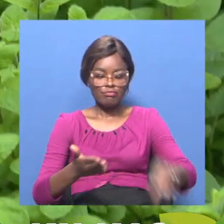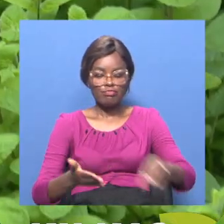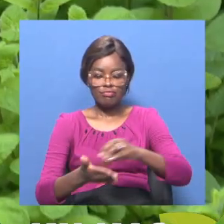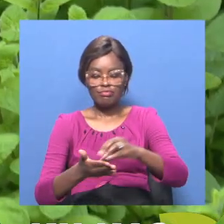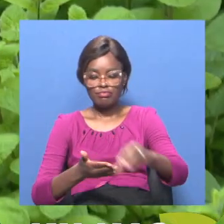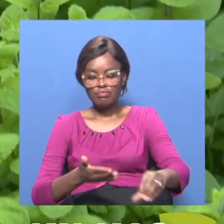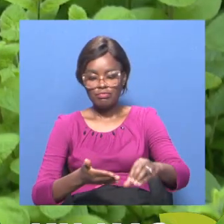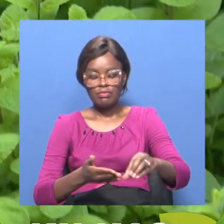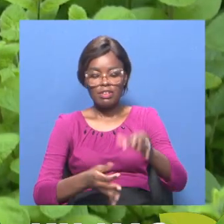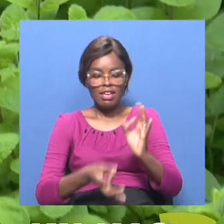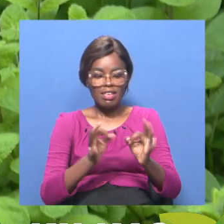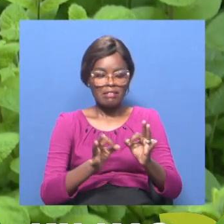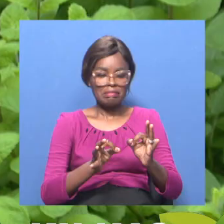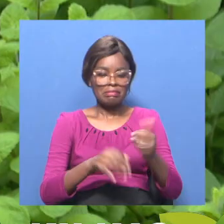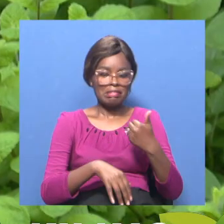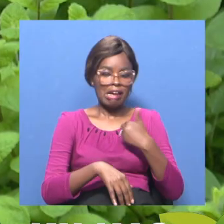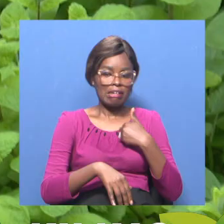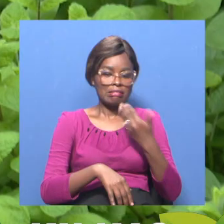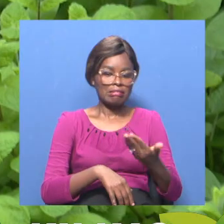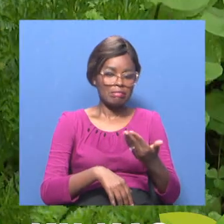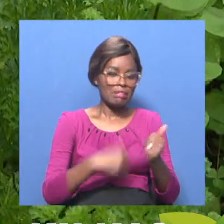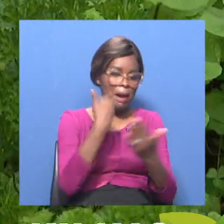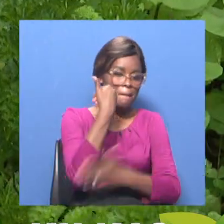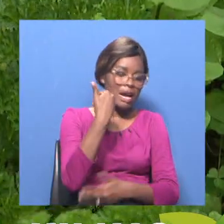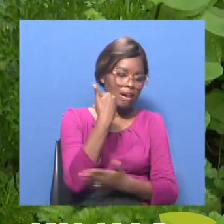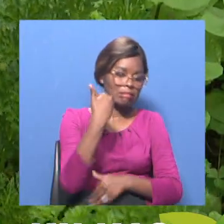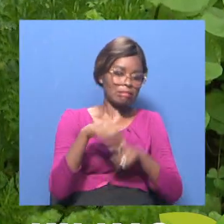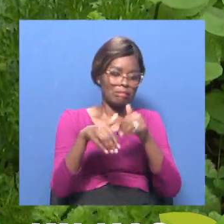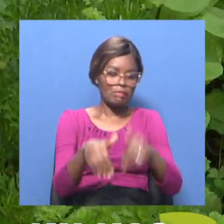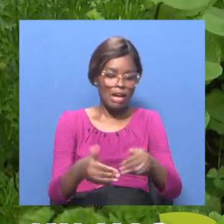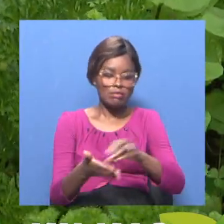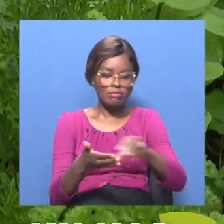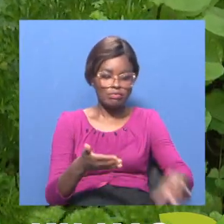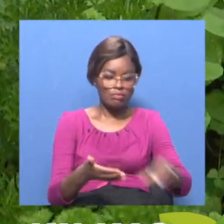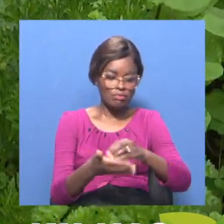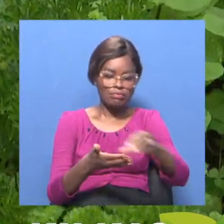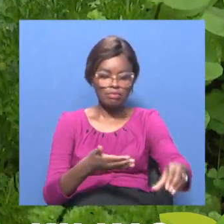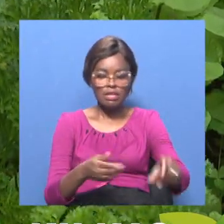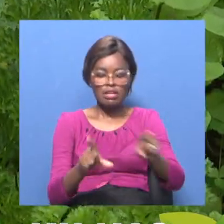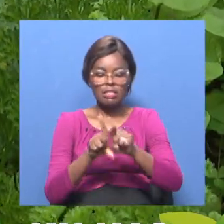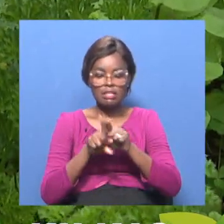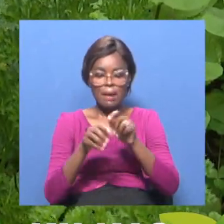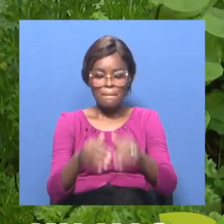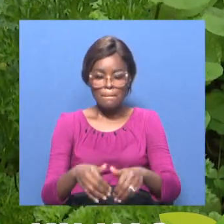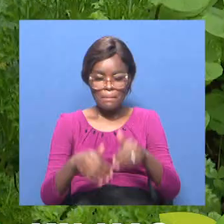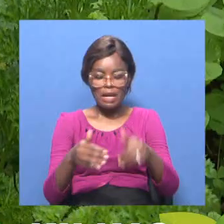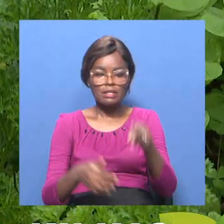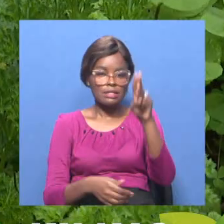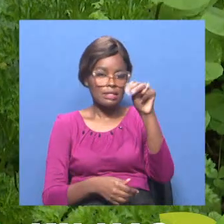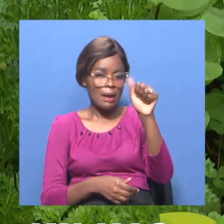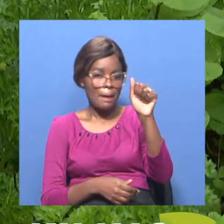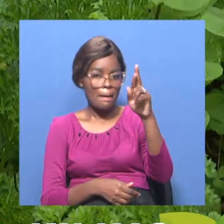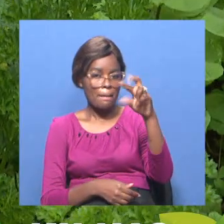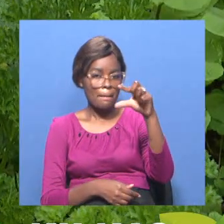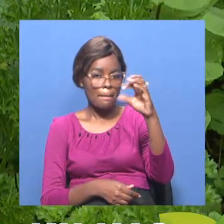the infected plants and with the weeds and all that. I also plant some of the marigold